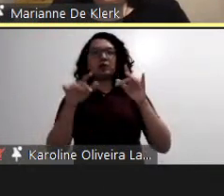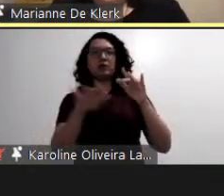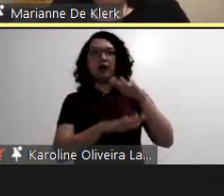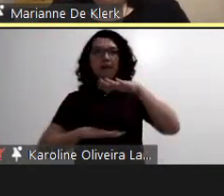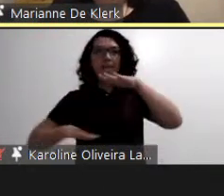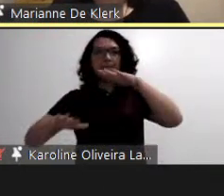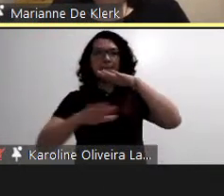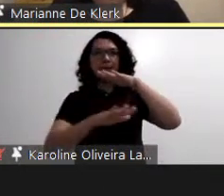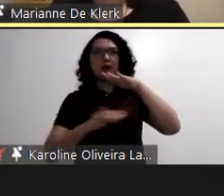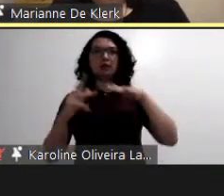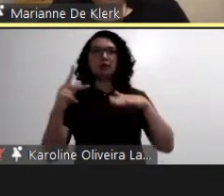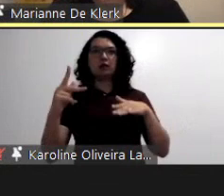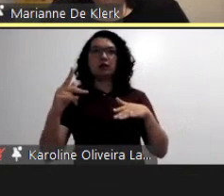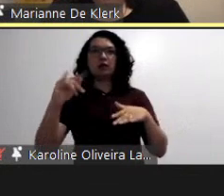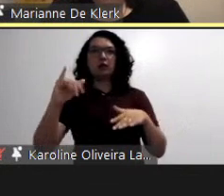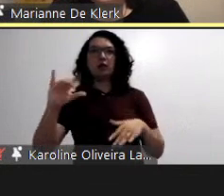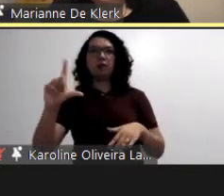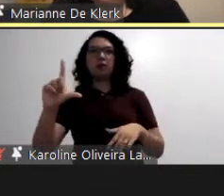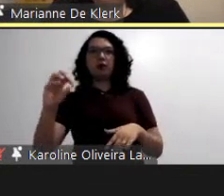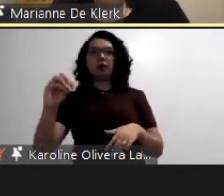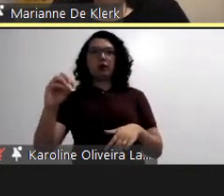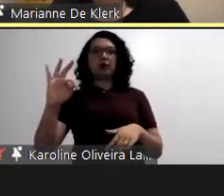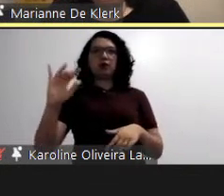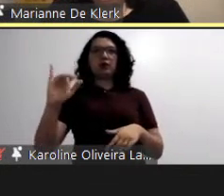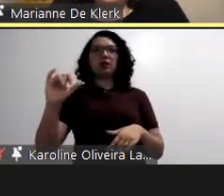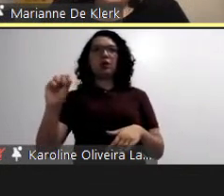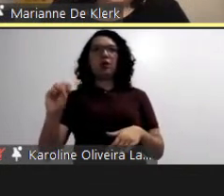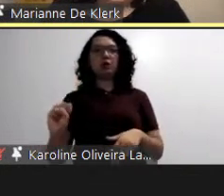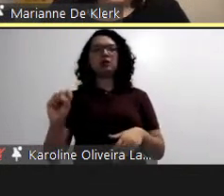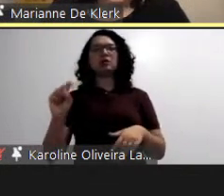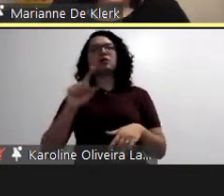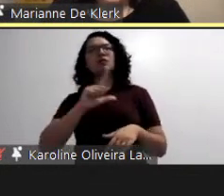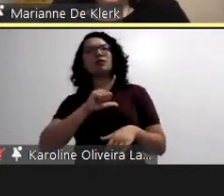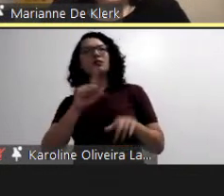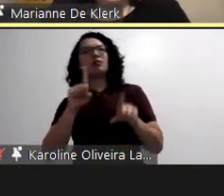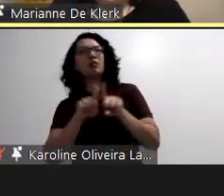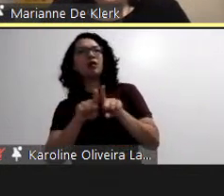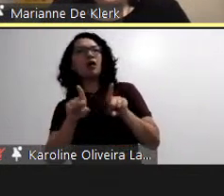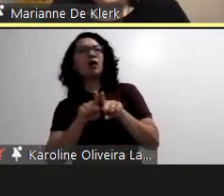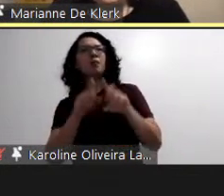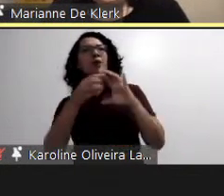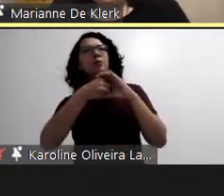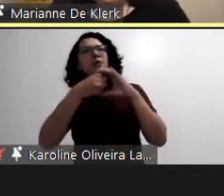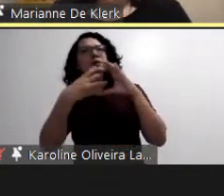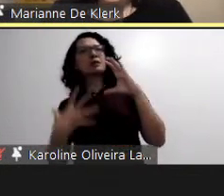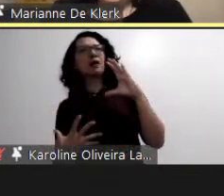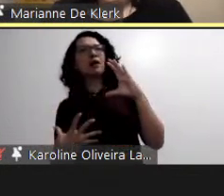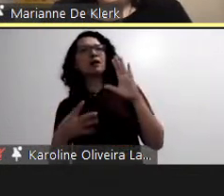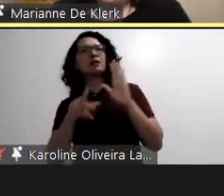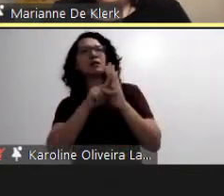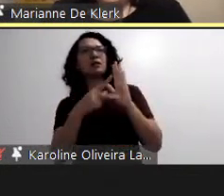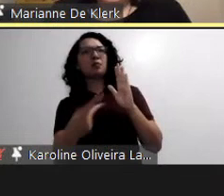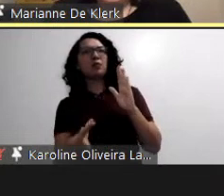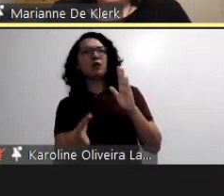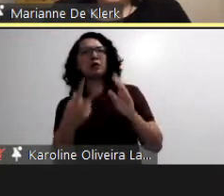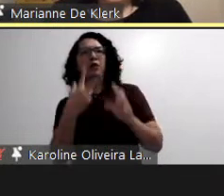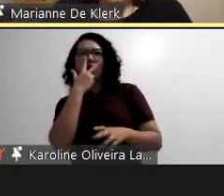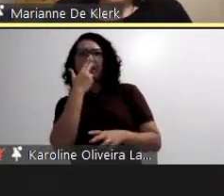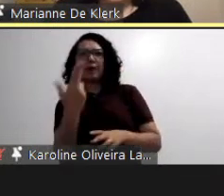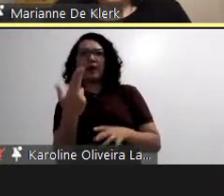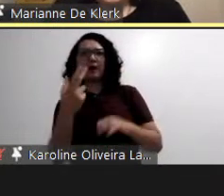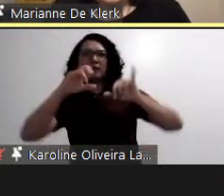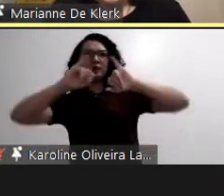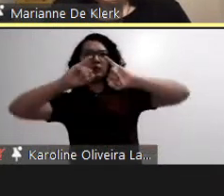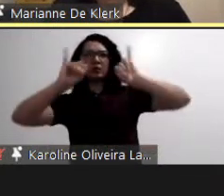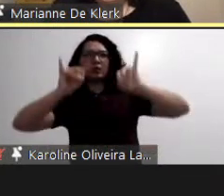sculptured elements of the concrete trellises on the roofs, very much inspired by Brazilian